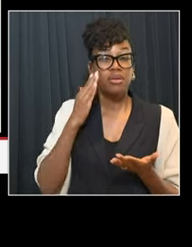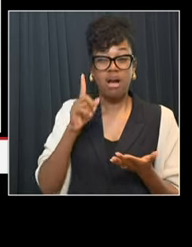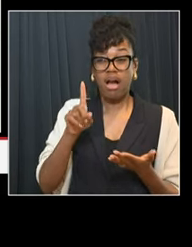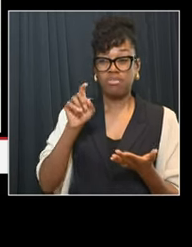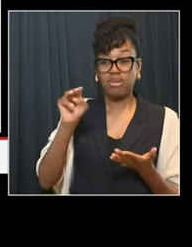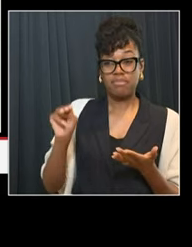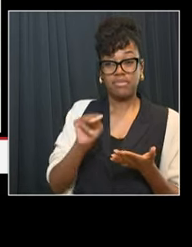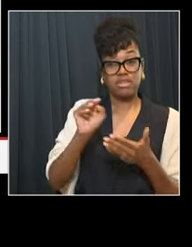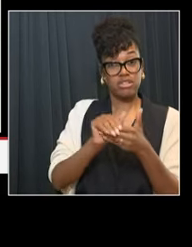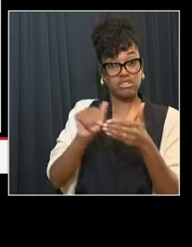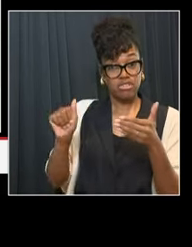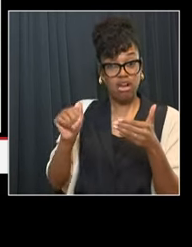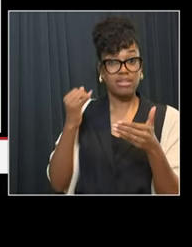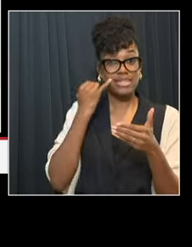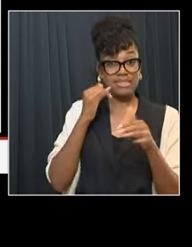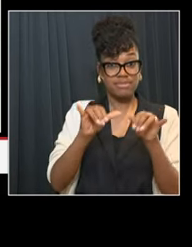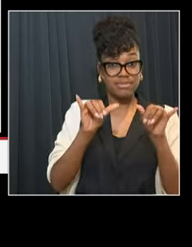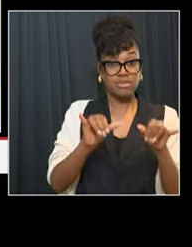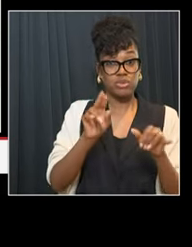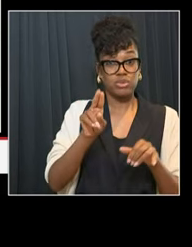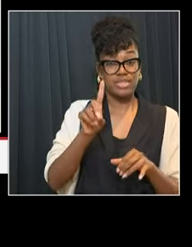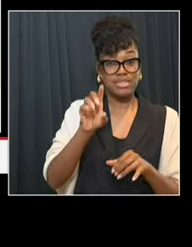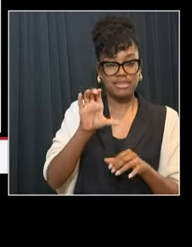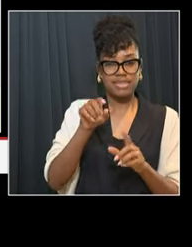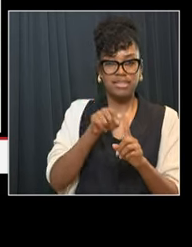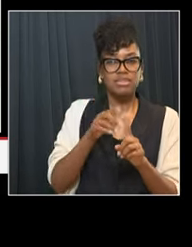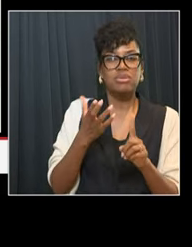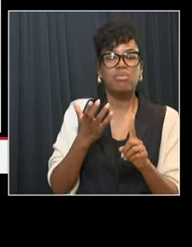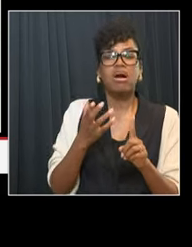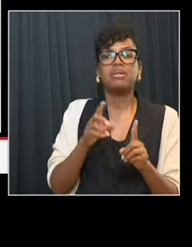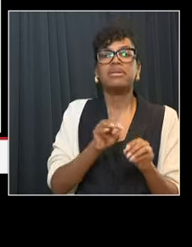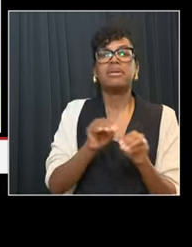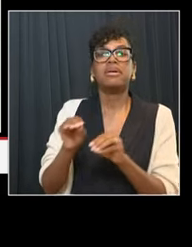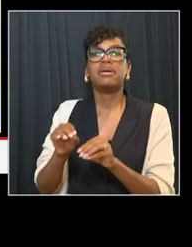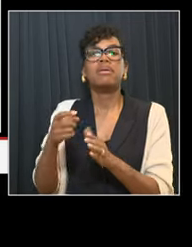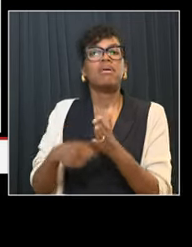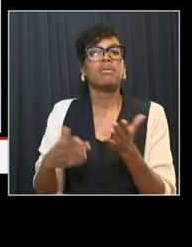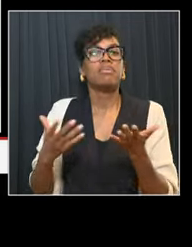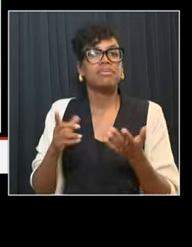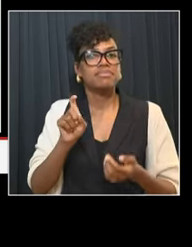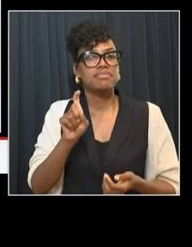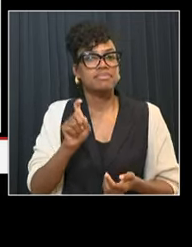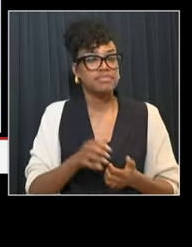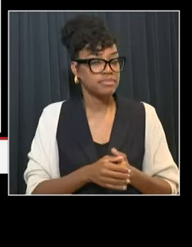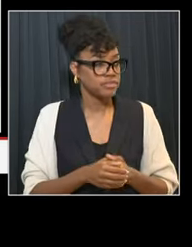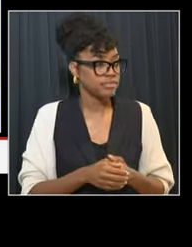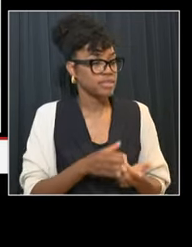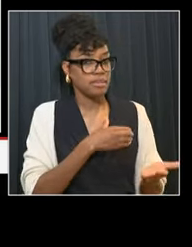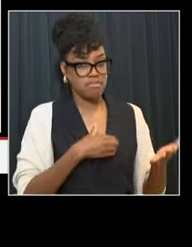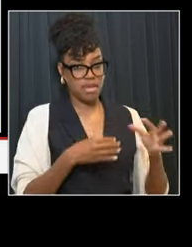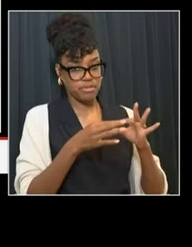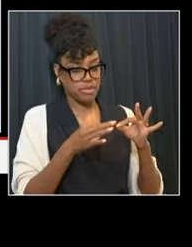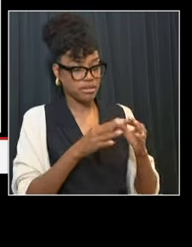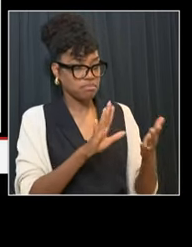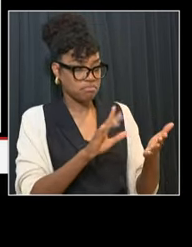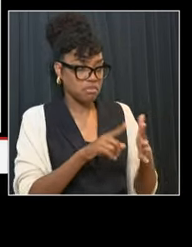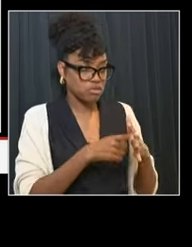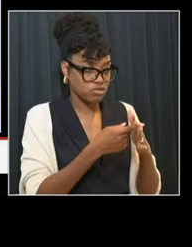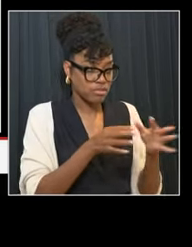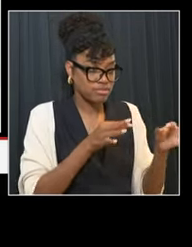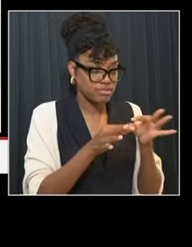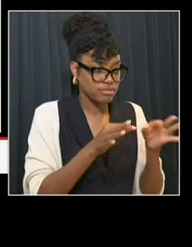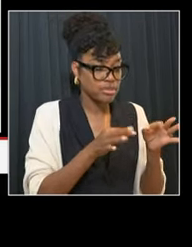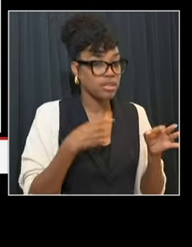we were at UDC, so what's your price tag? Well, let me start by saying we had $100